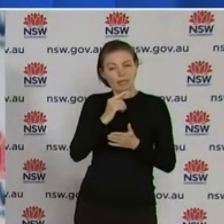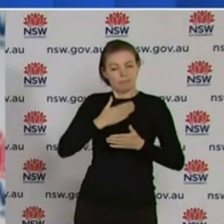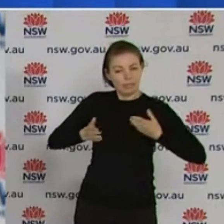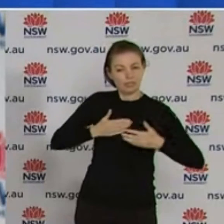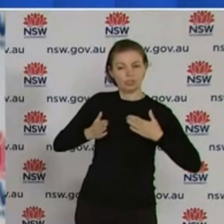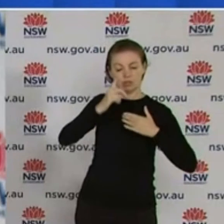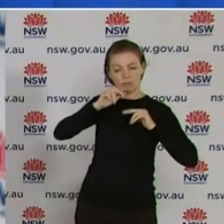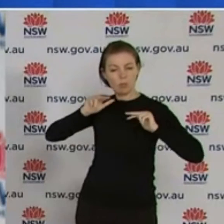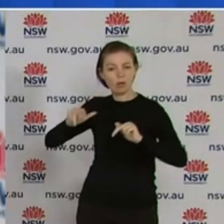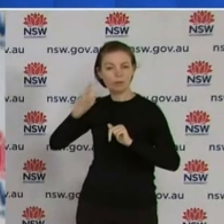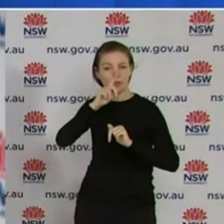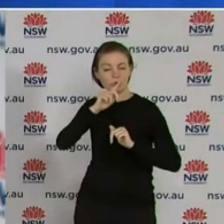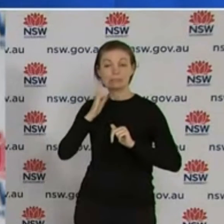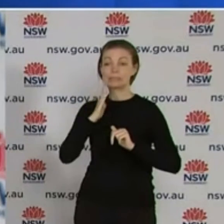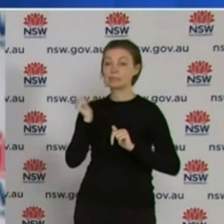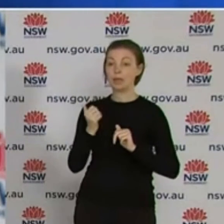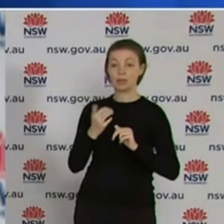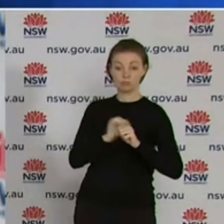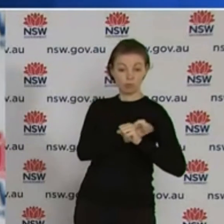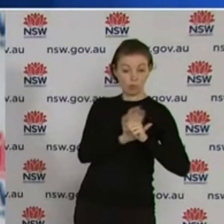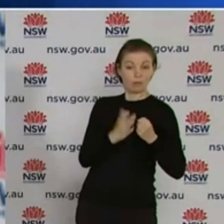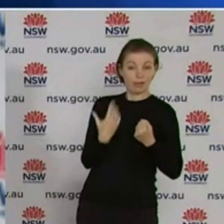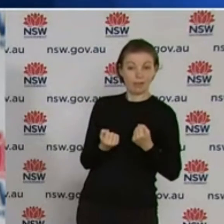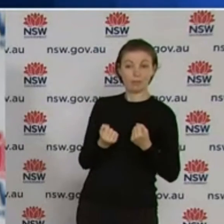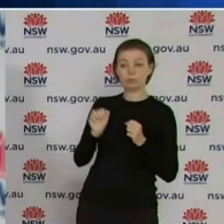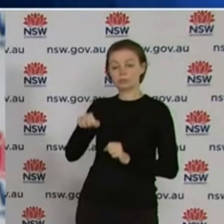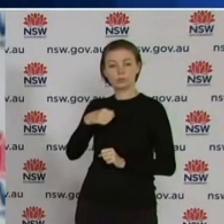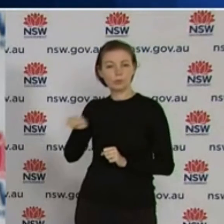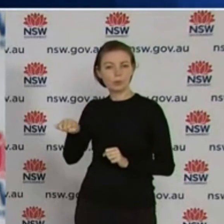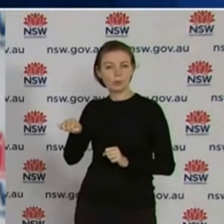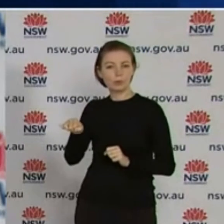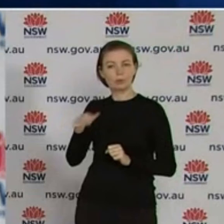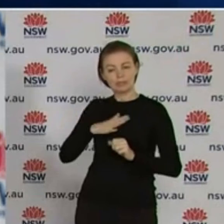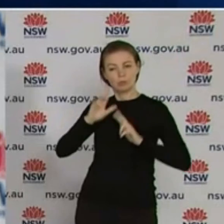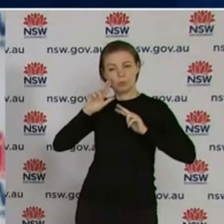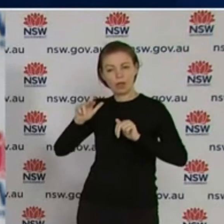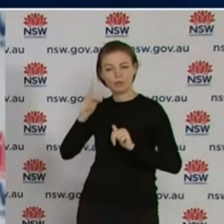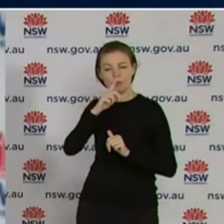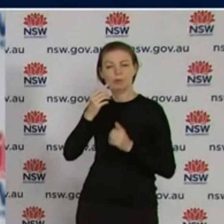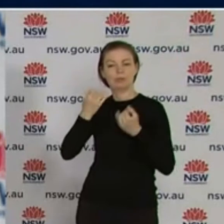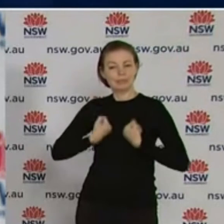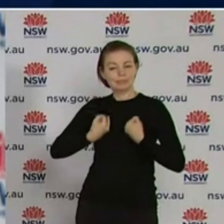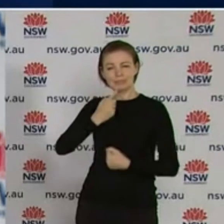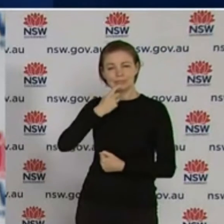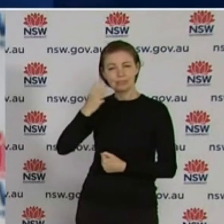they've got COVID or don't have COVID. And that's why it's really important for us to see what is happening when we start opening up, because the